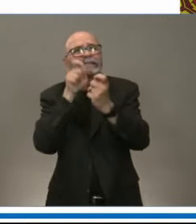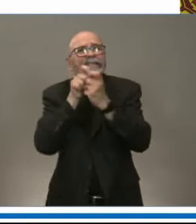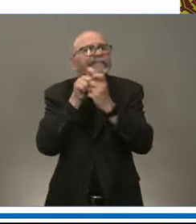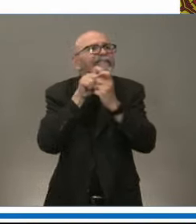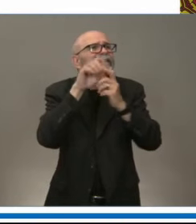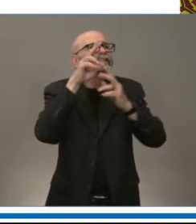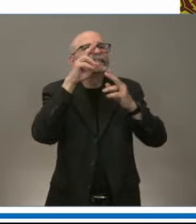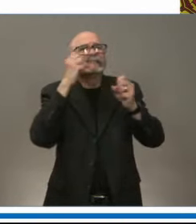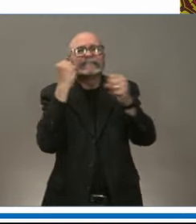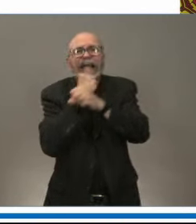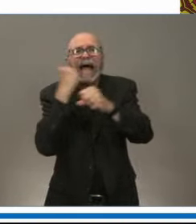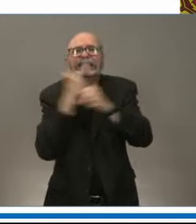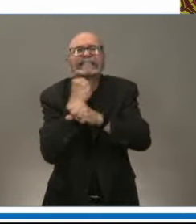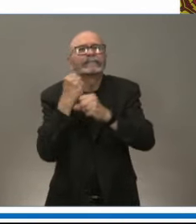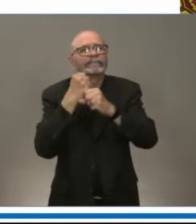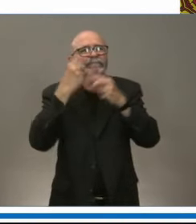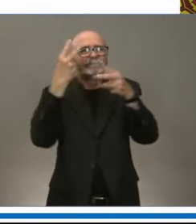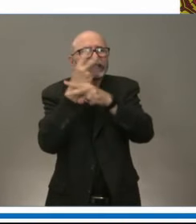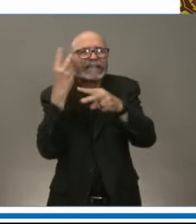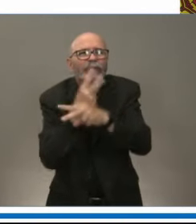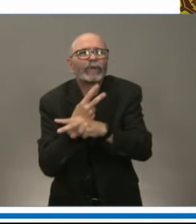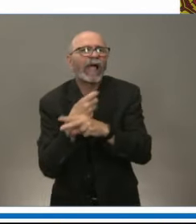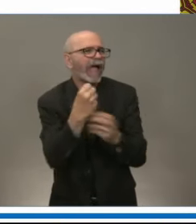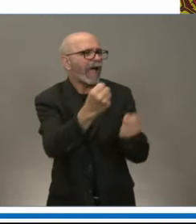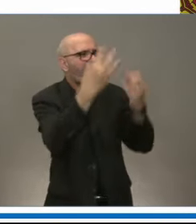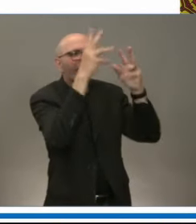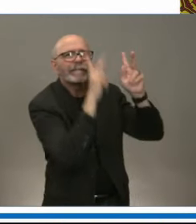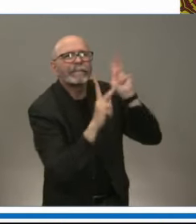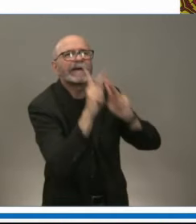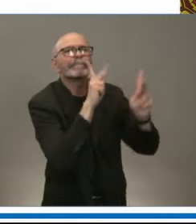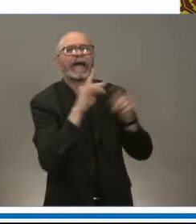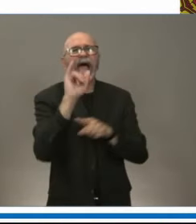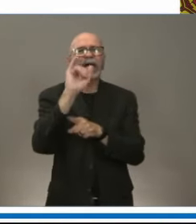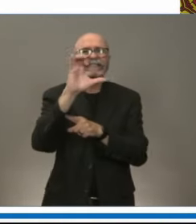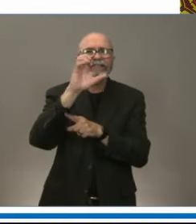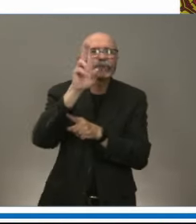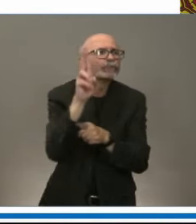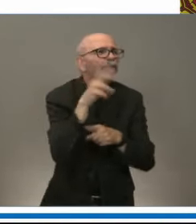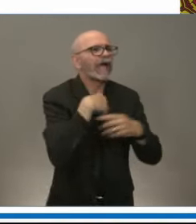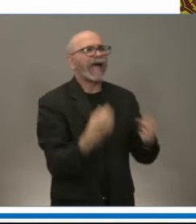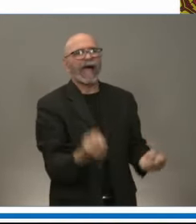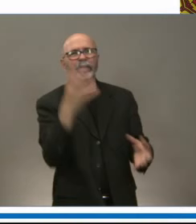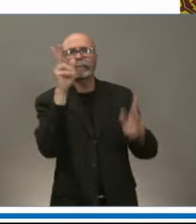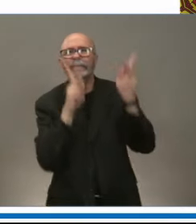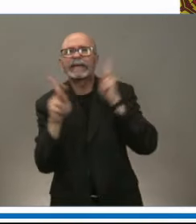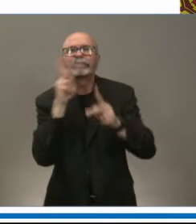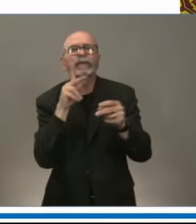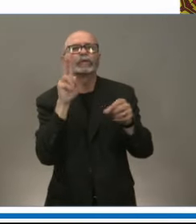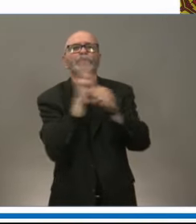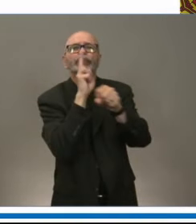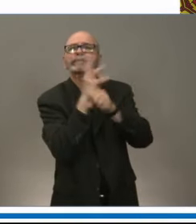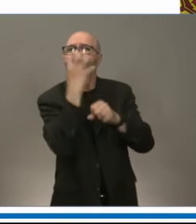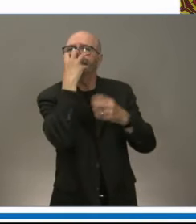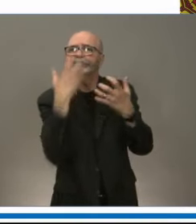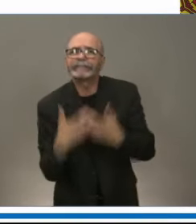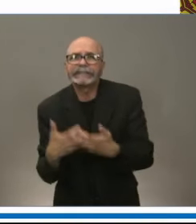in ICUs and the number of people using ventilators versus the capacity of the system?